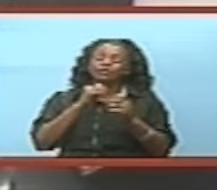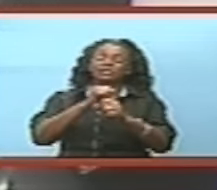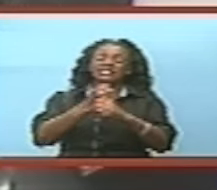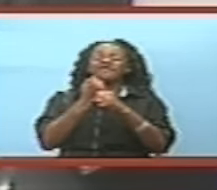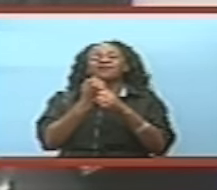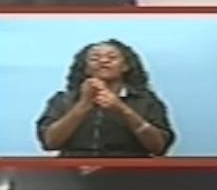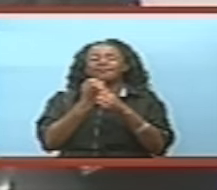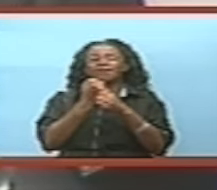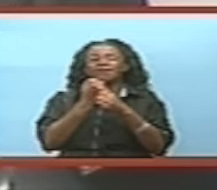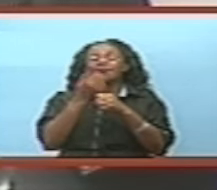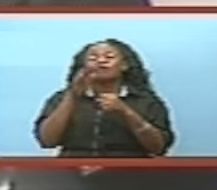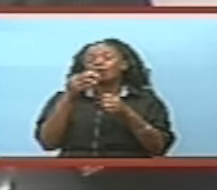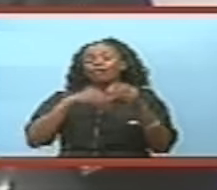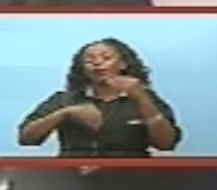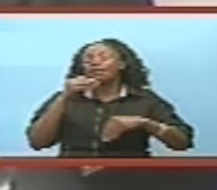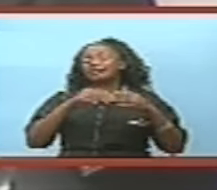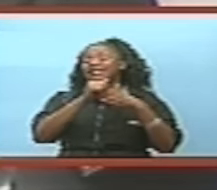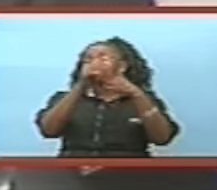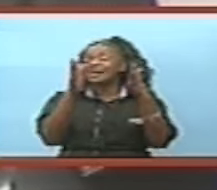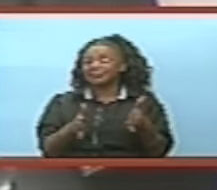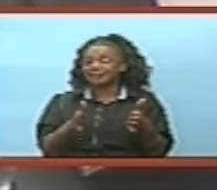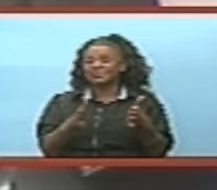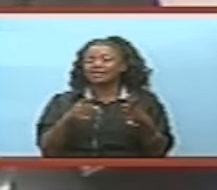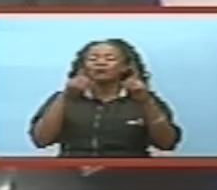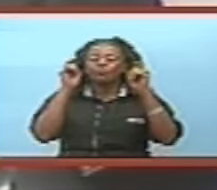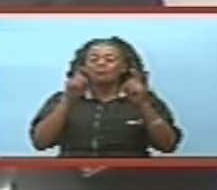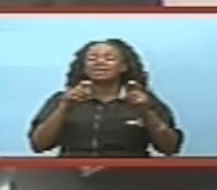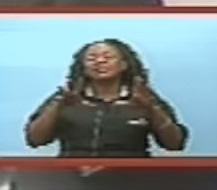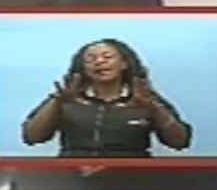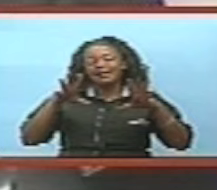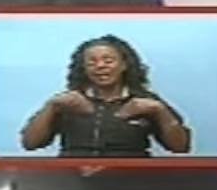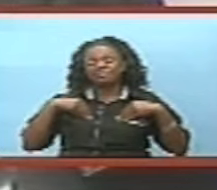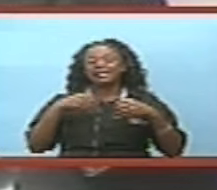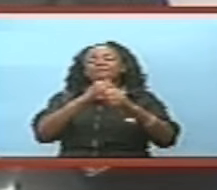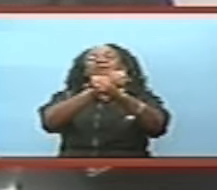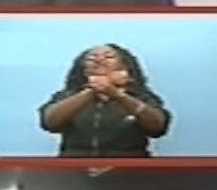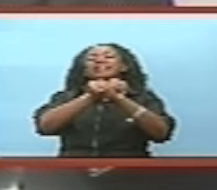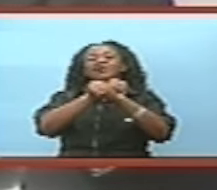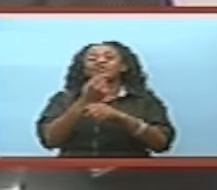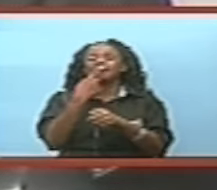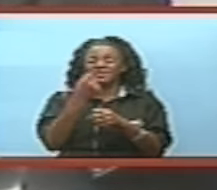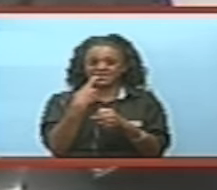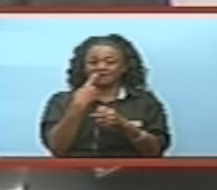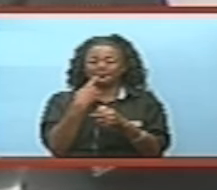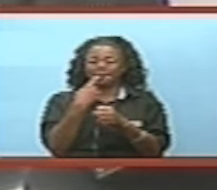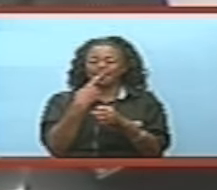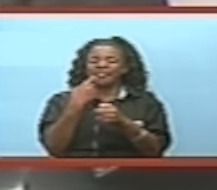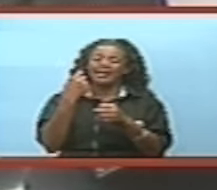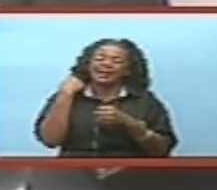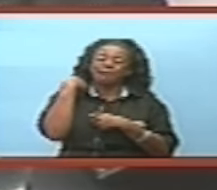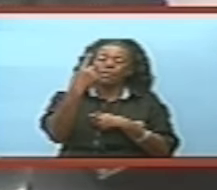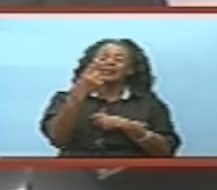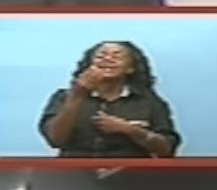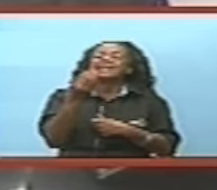If you want to be saved from corrupt leaders, you adopt preventive medicine. Principle number one, eat when you feel the